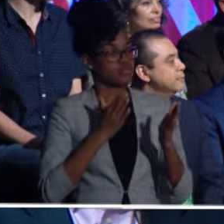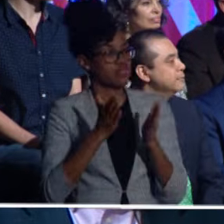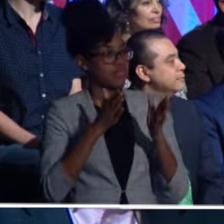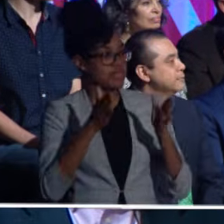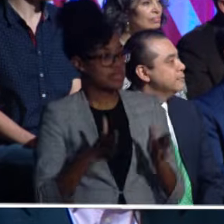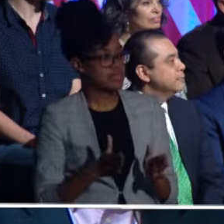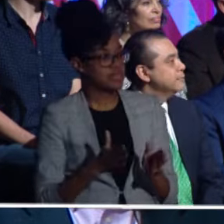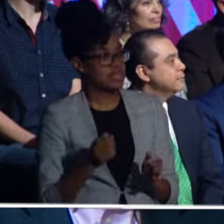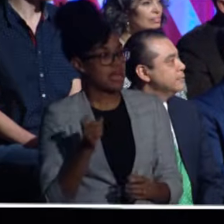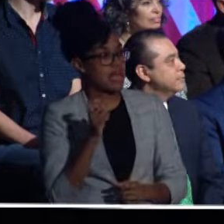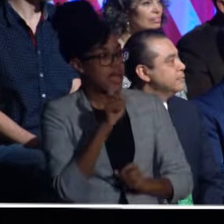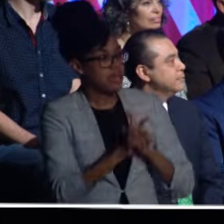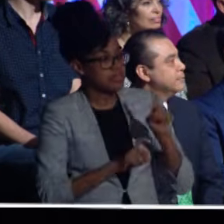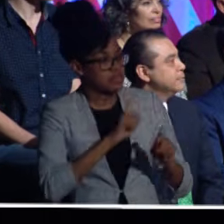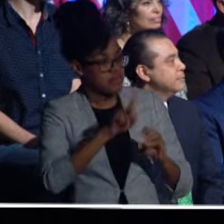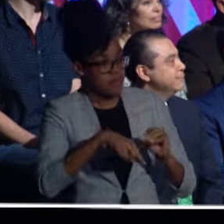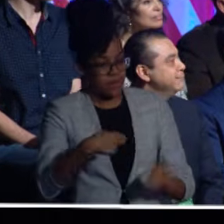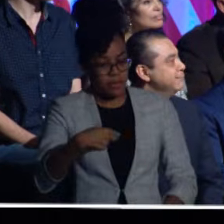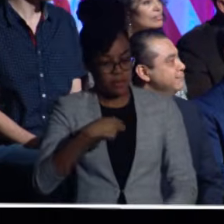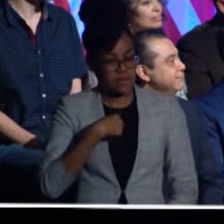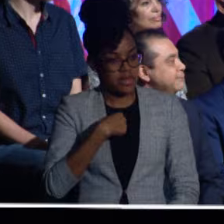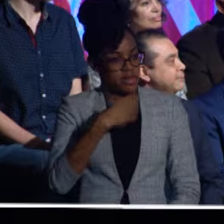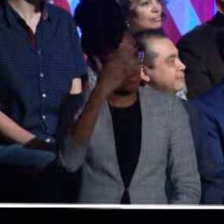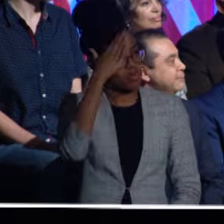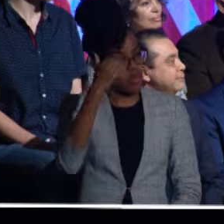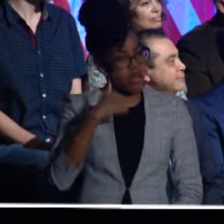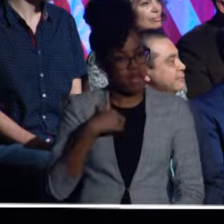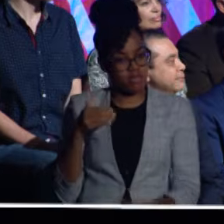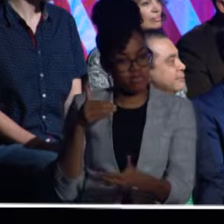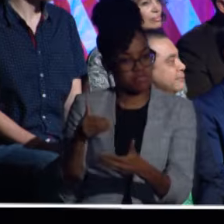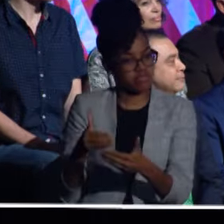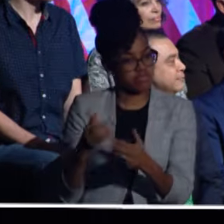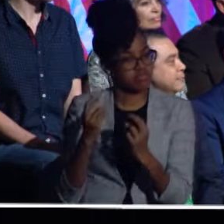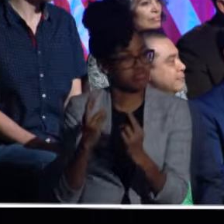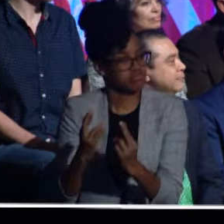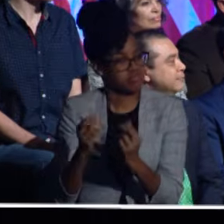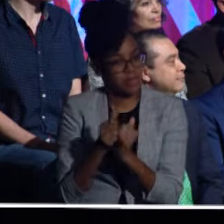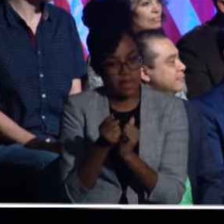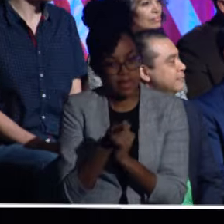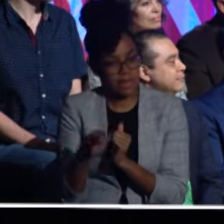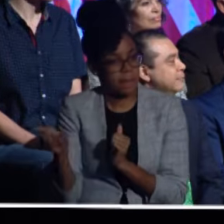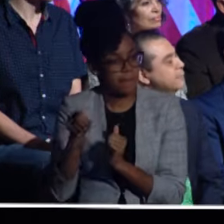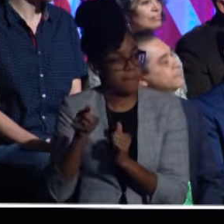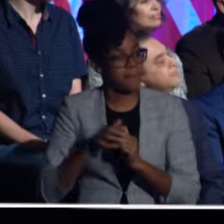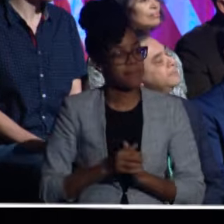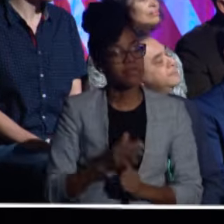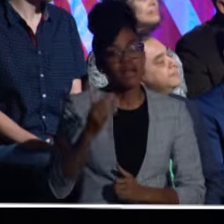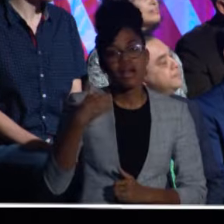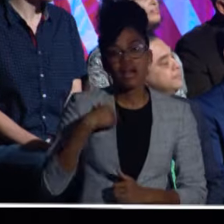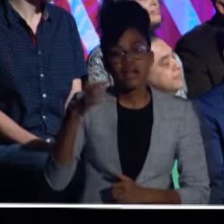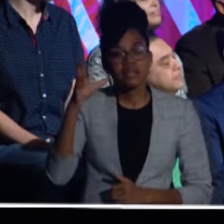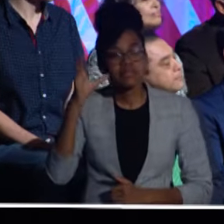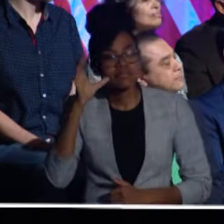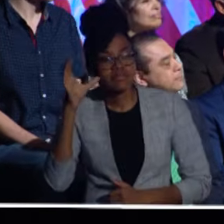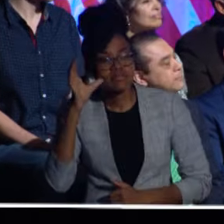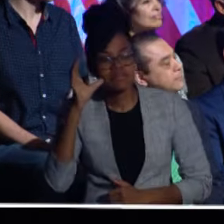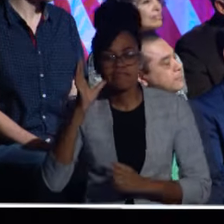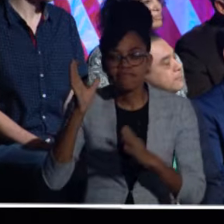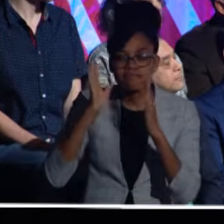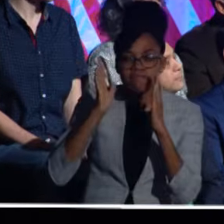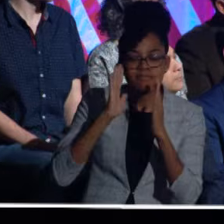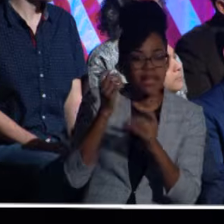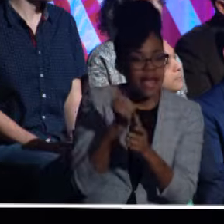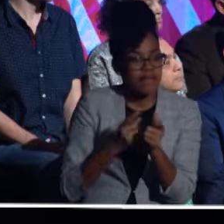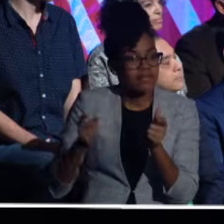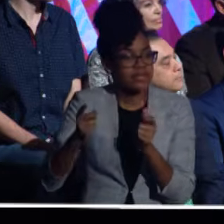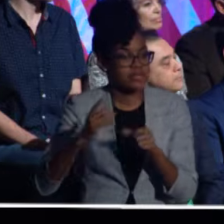me, then know that I am indeed close to them. I listen to the supplications of every supplicant when he calls upon